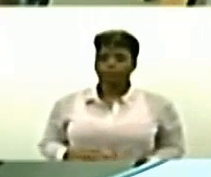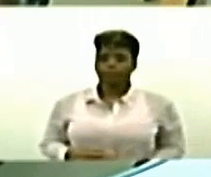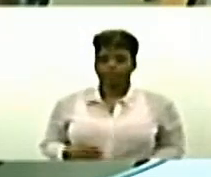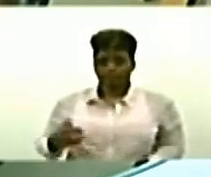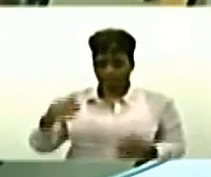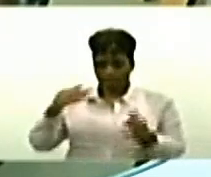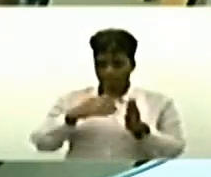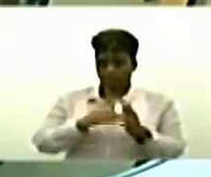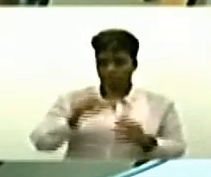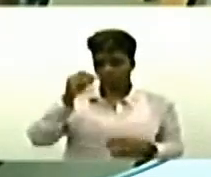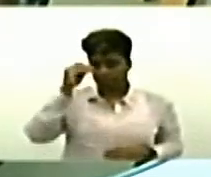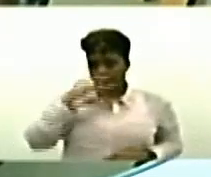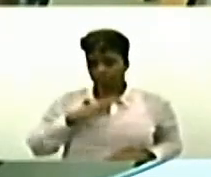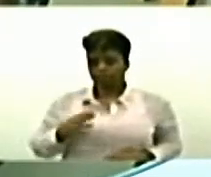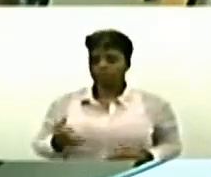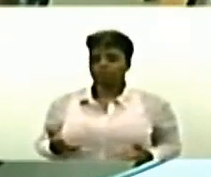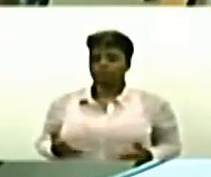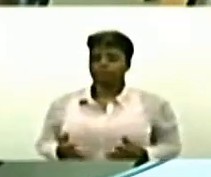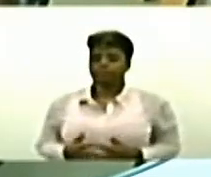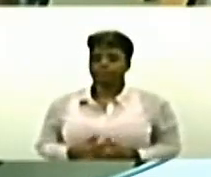Steele.